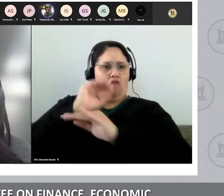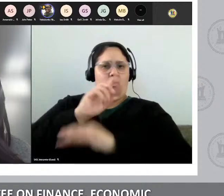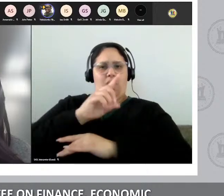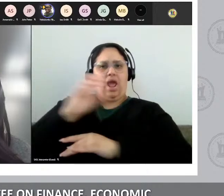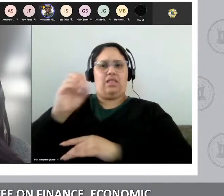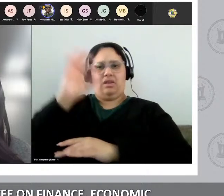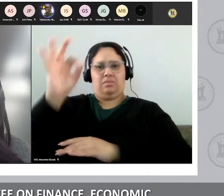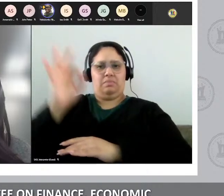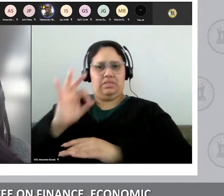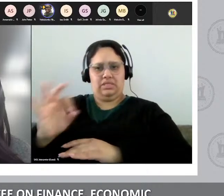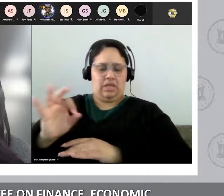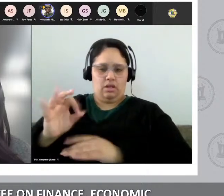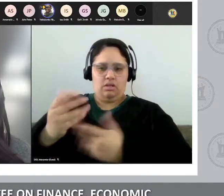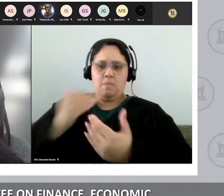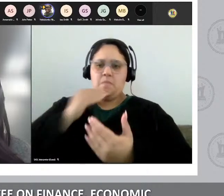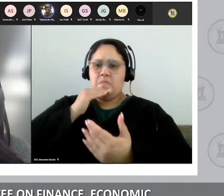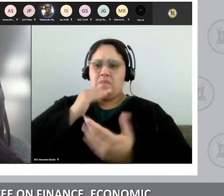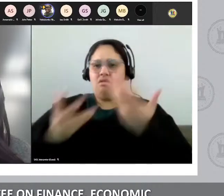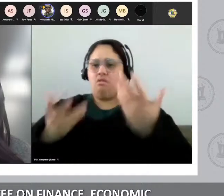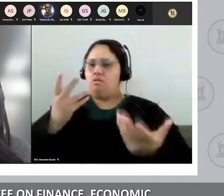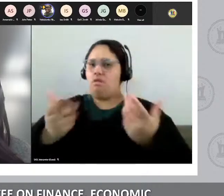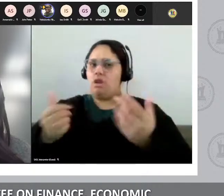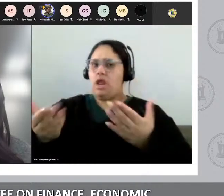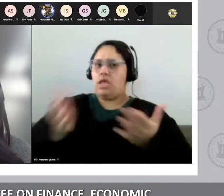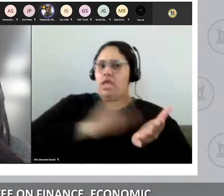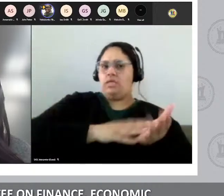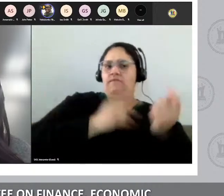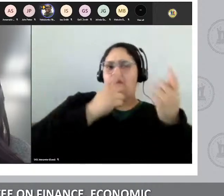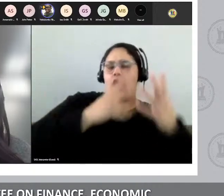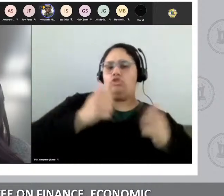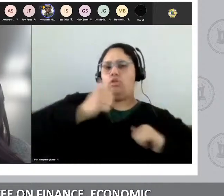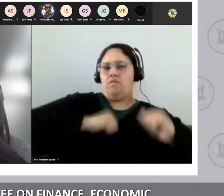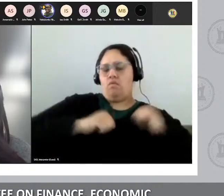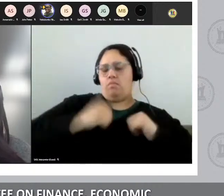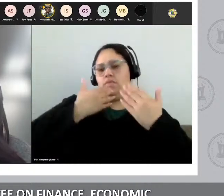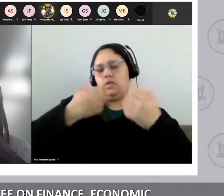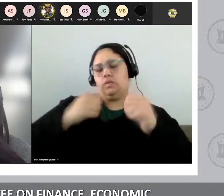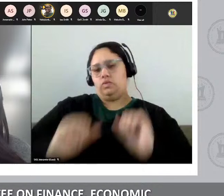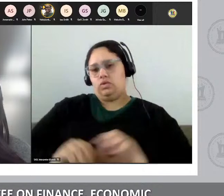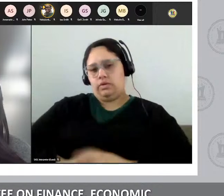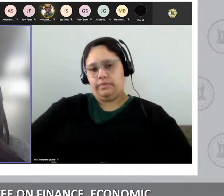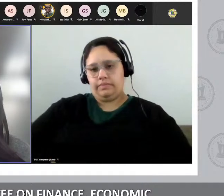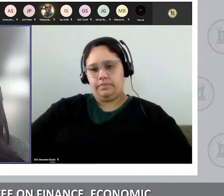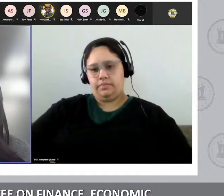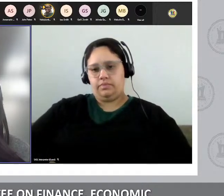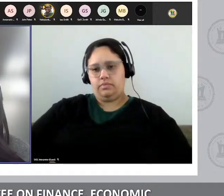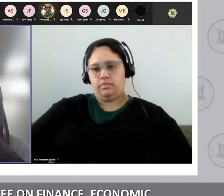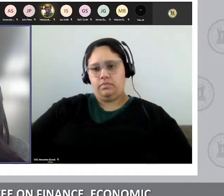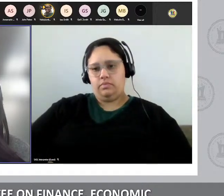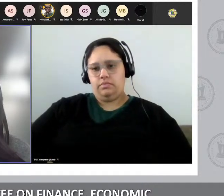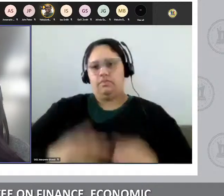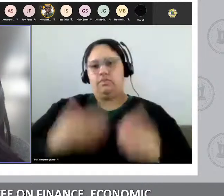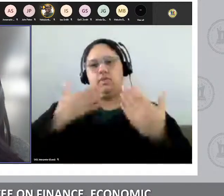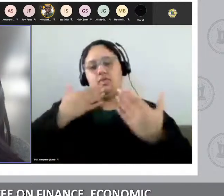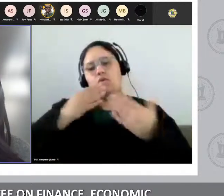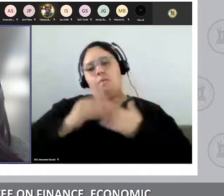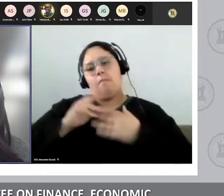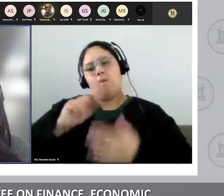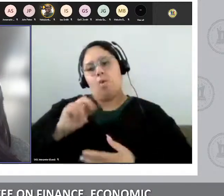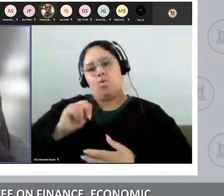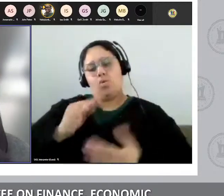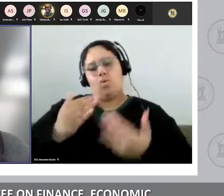100% means versus the financial performance. Thank you, Chair. Thank you very much, Member